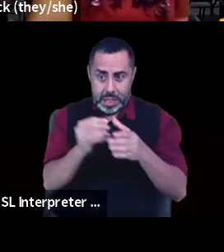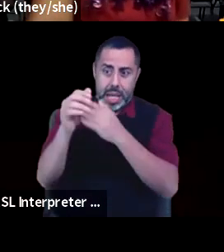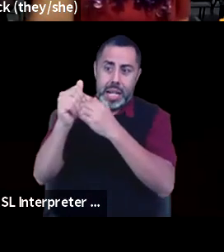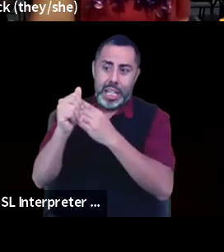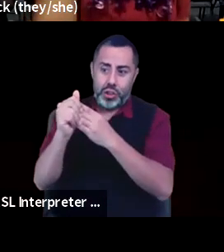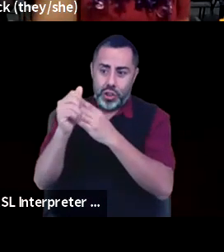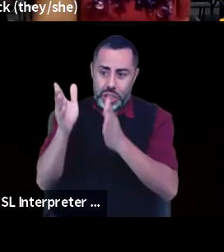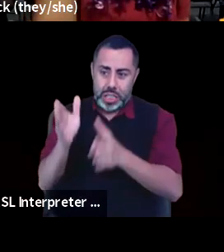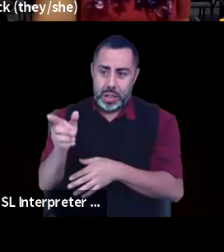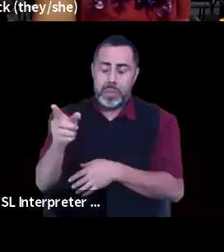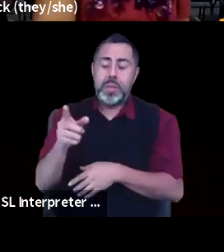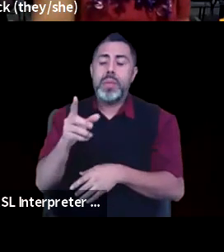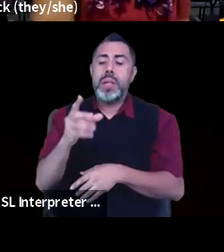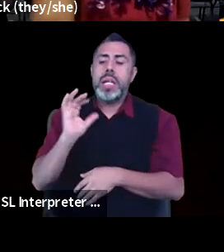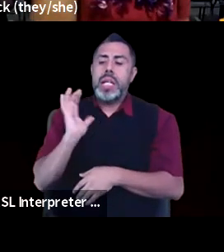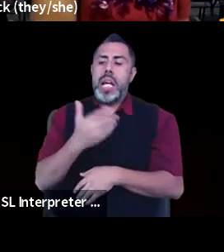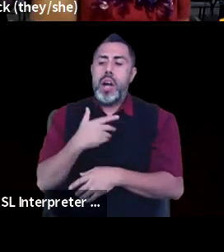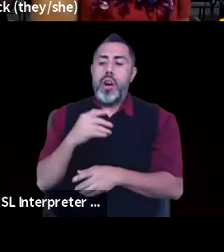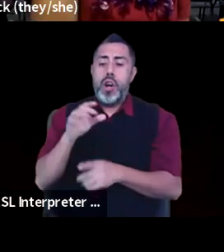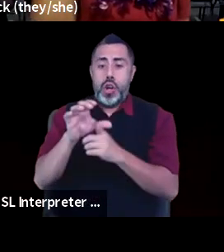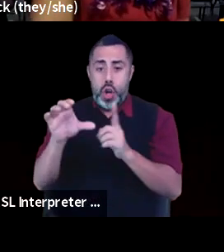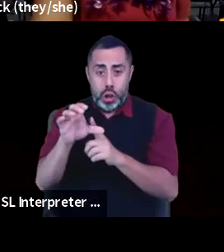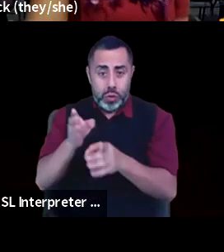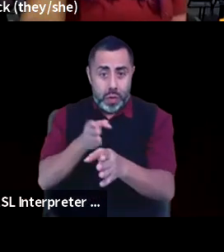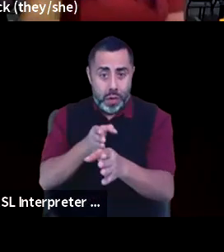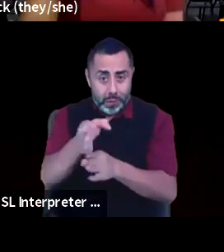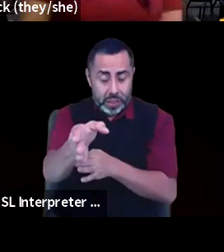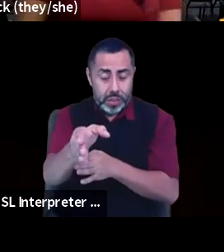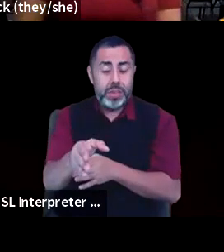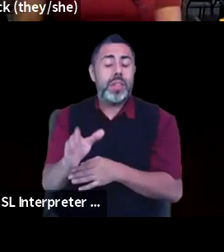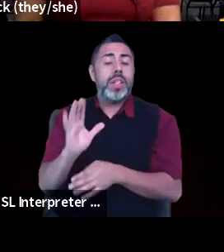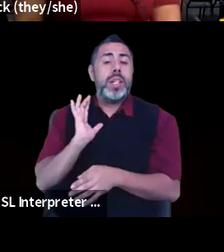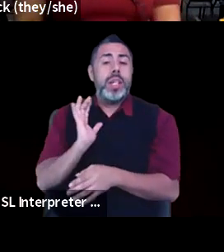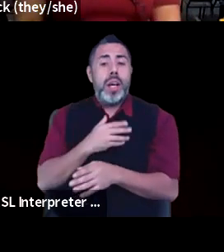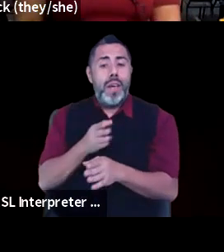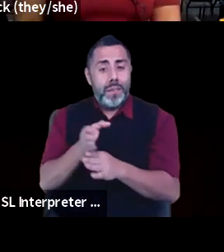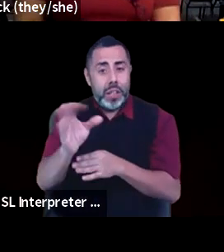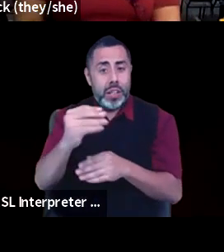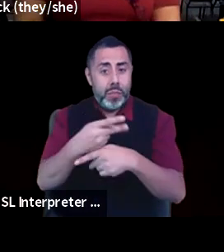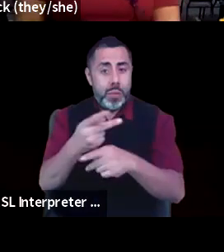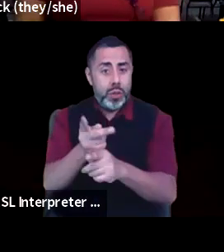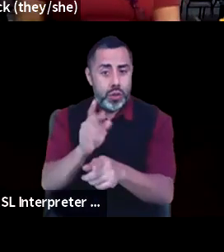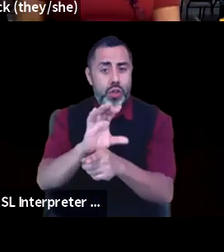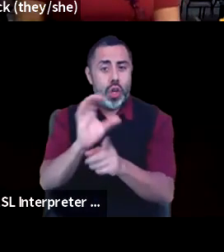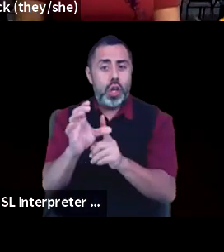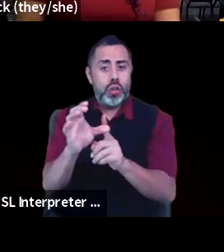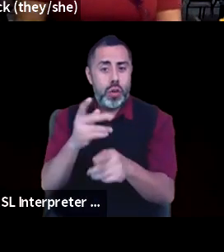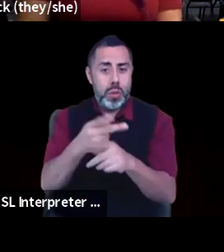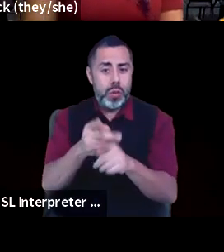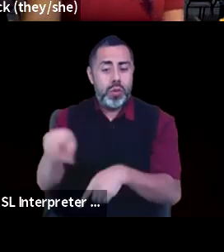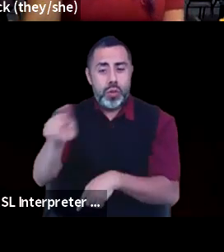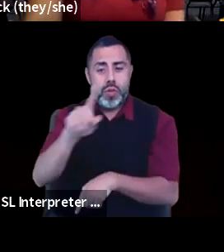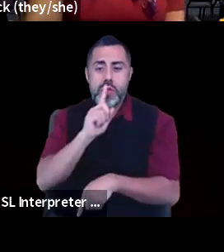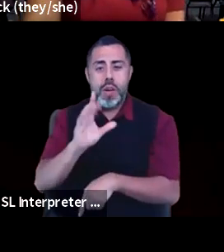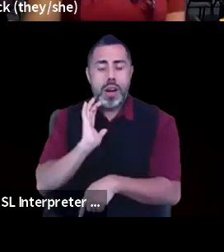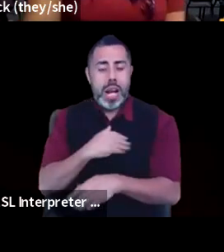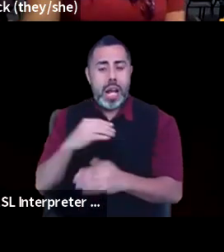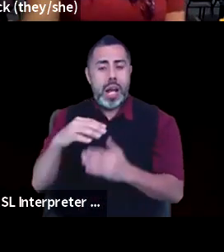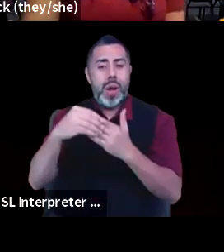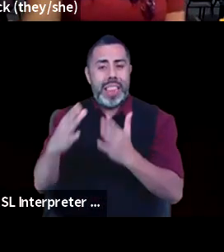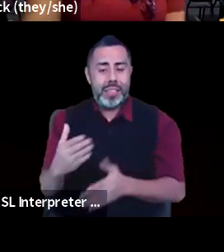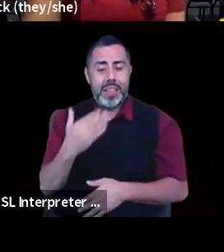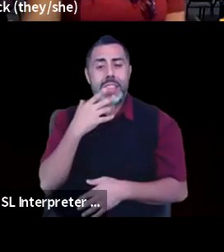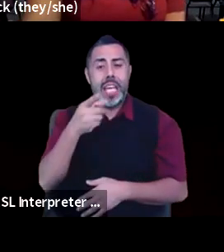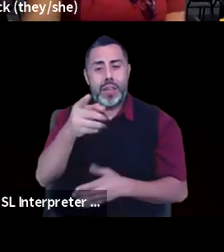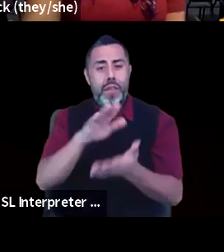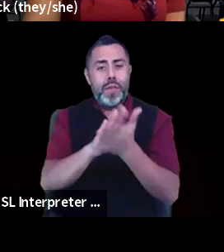of cultural producers, you folks are our leadership. So thank you for shining a beacon for all of us.